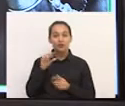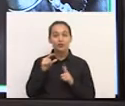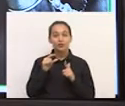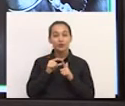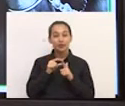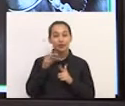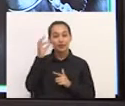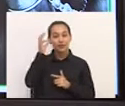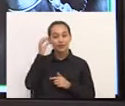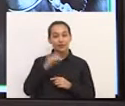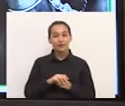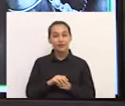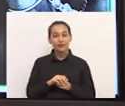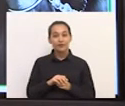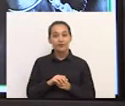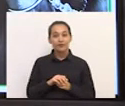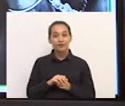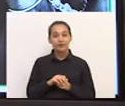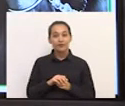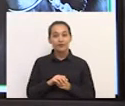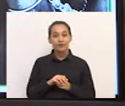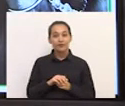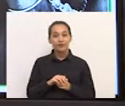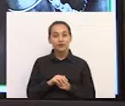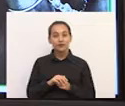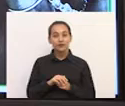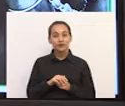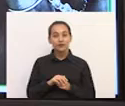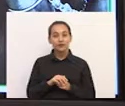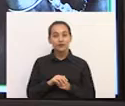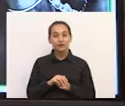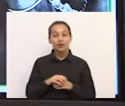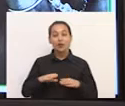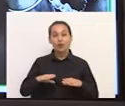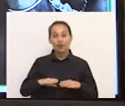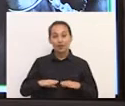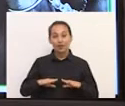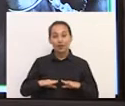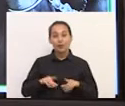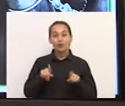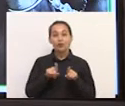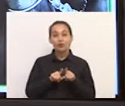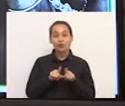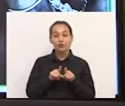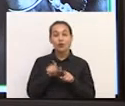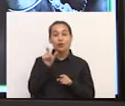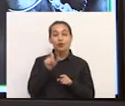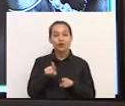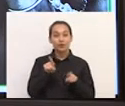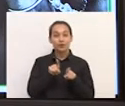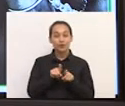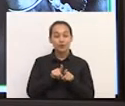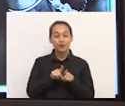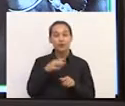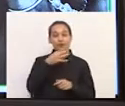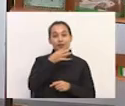ham quryoqur hayta to'ramning oti deya o'sha otga nisbatan xuddi odamga bo'lgani kabi